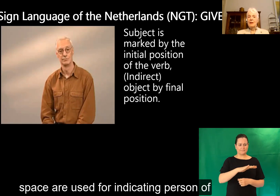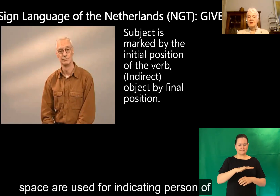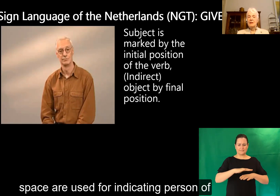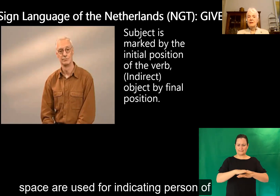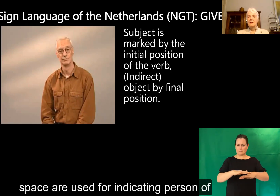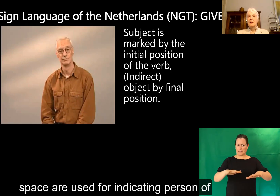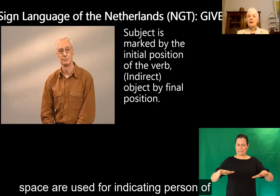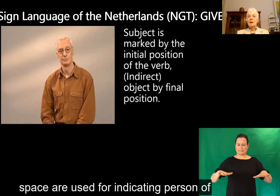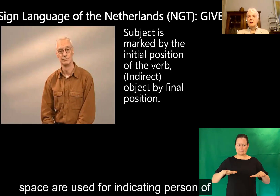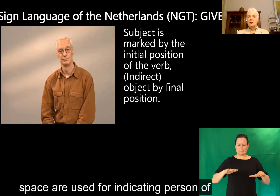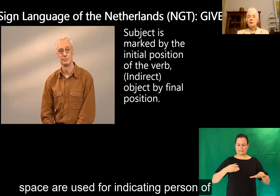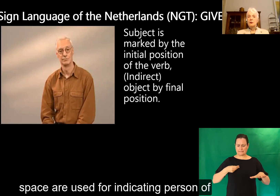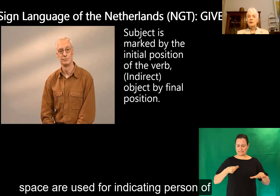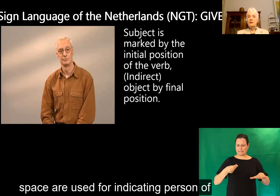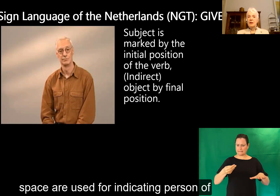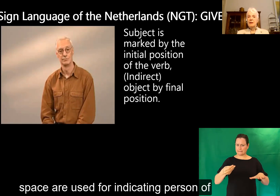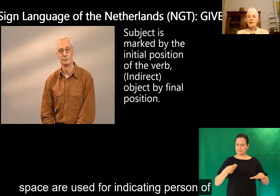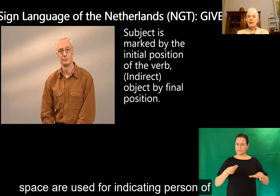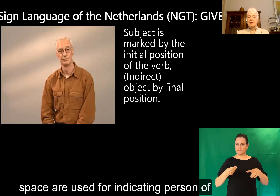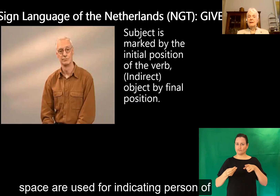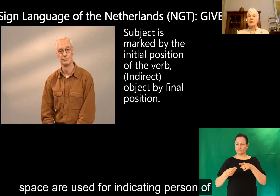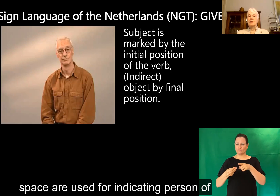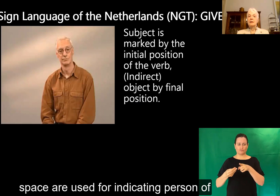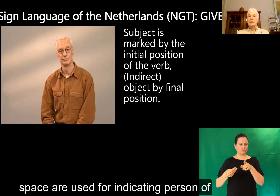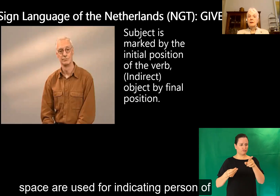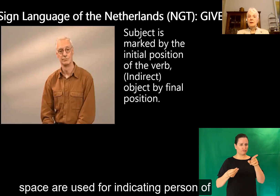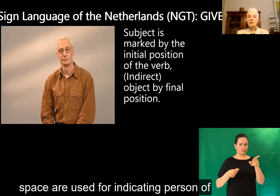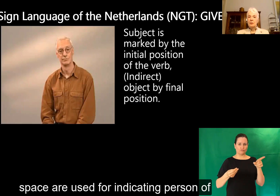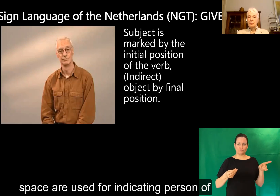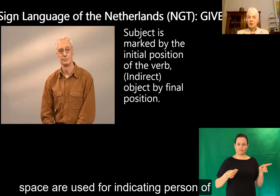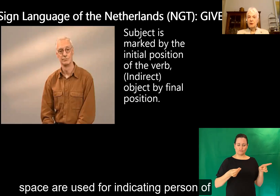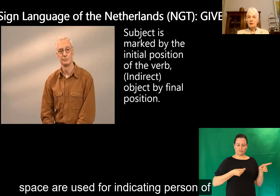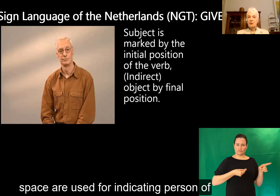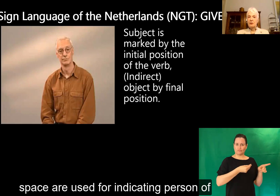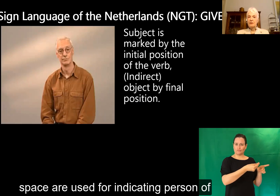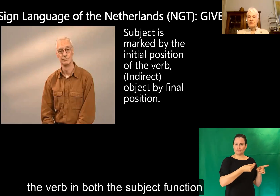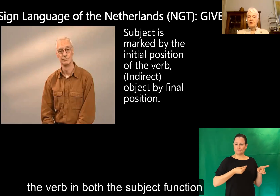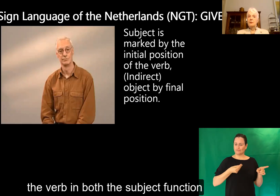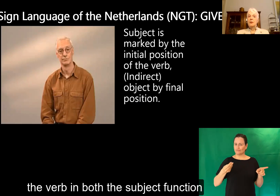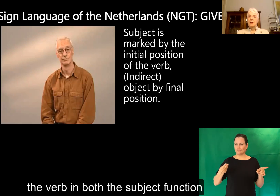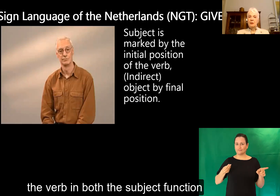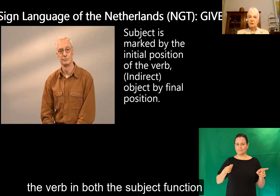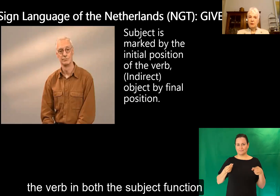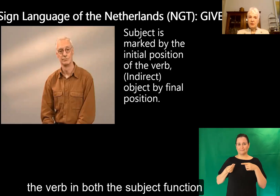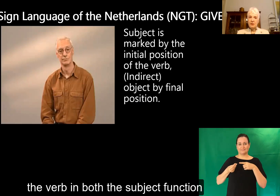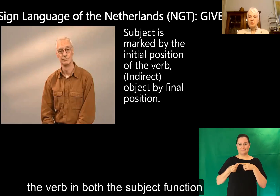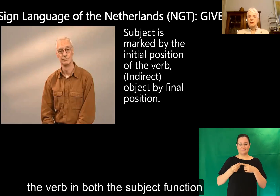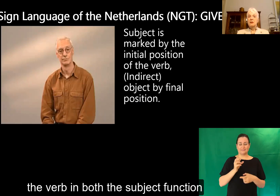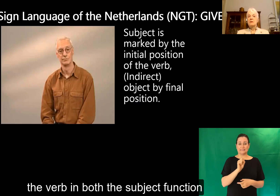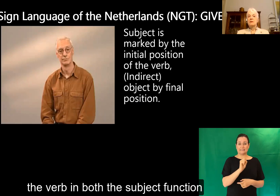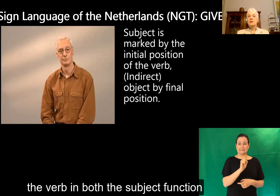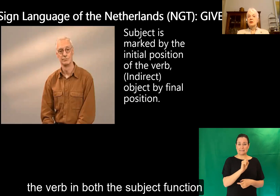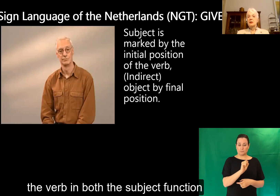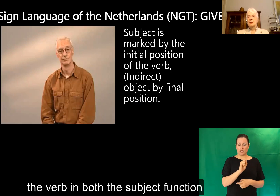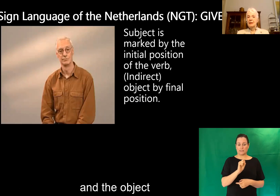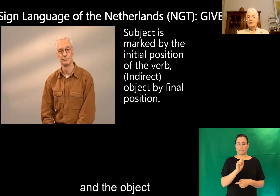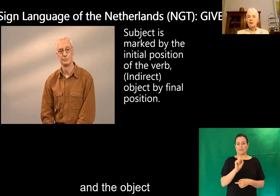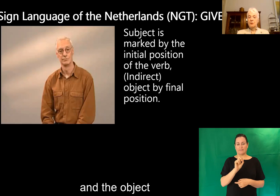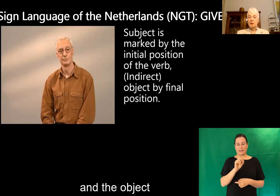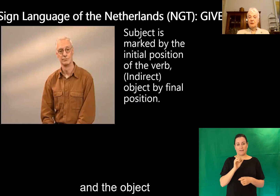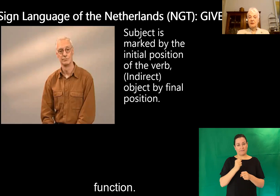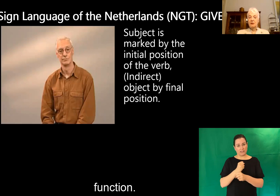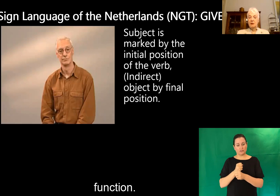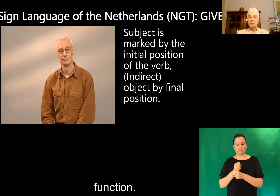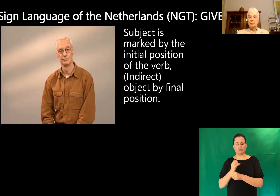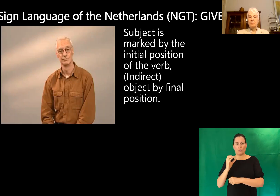in space are used for indicating person of the verb in both the subject function and